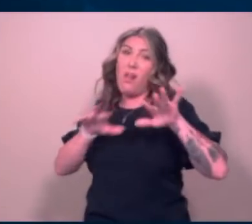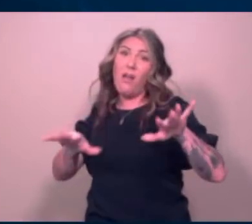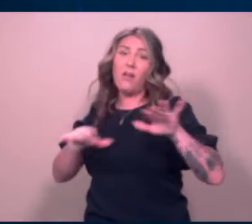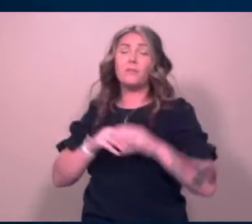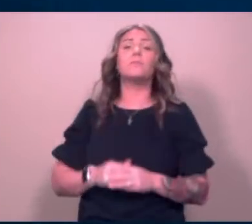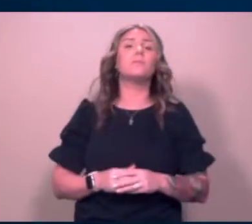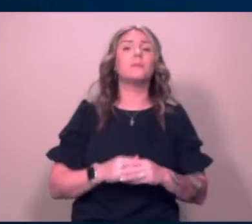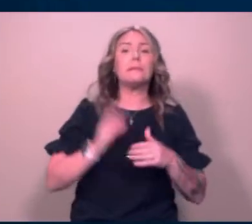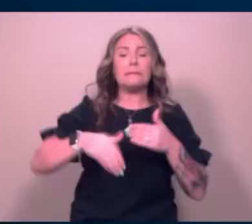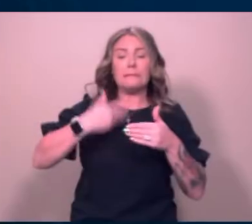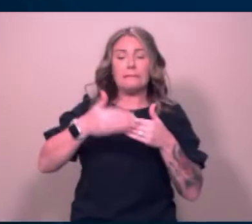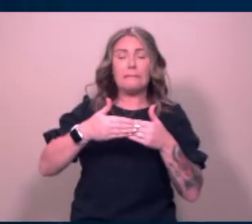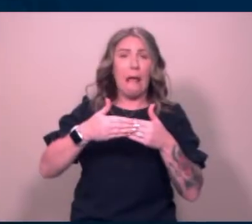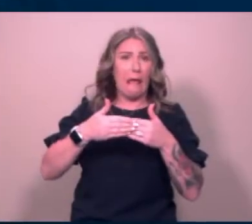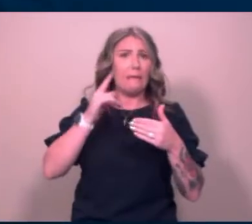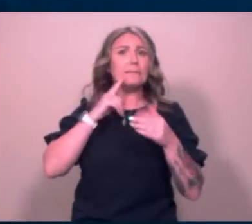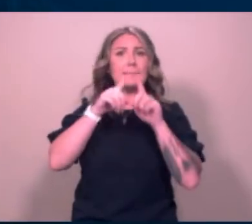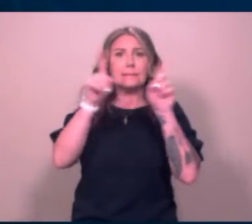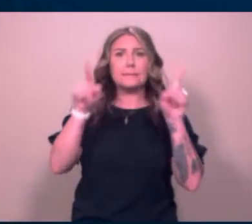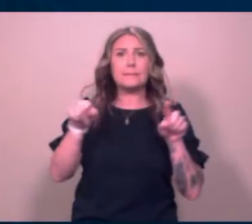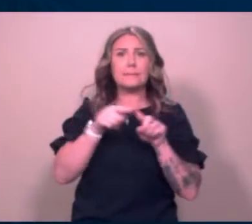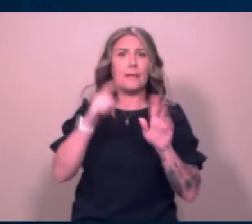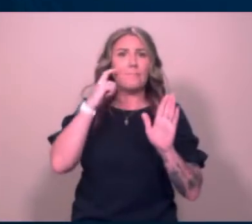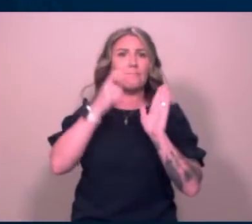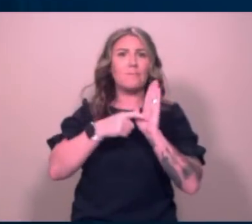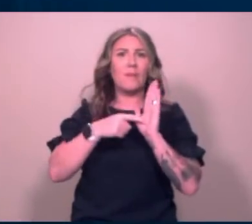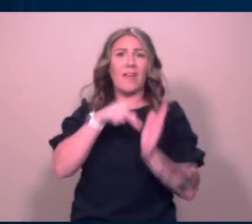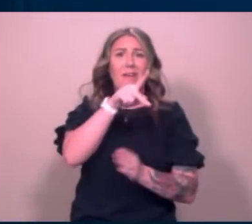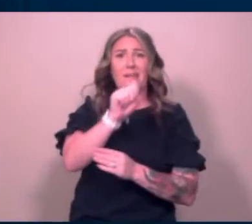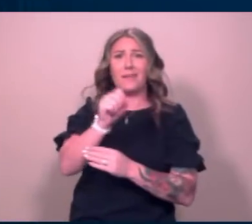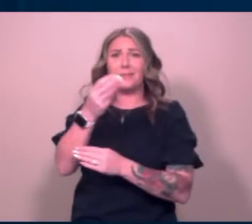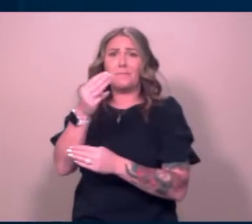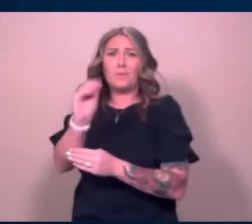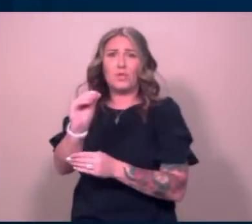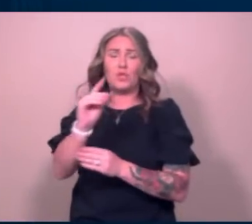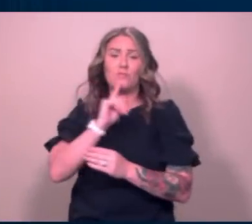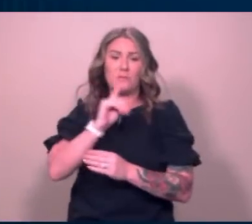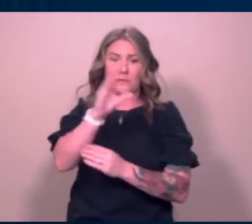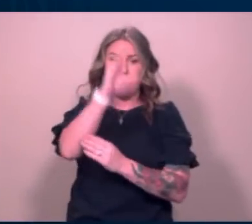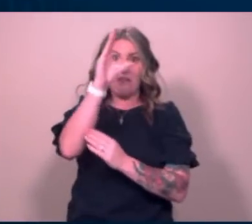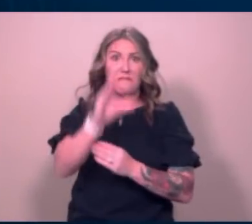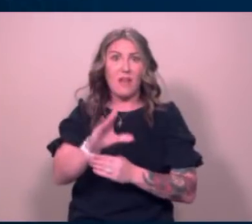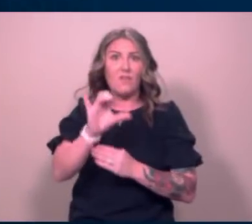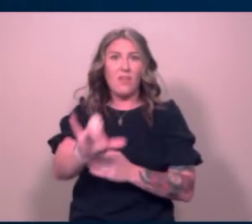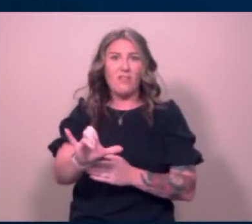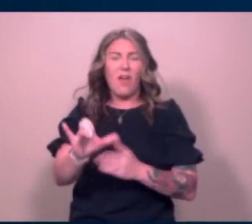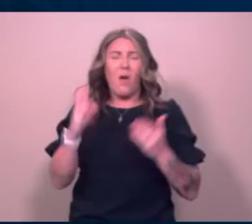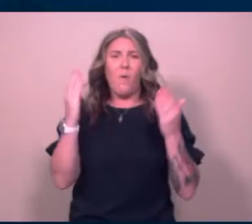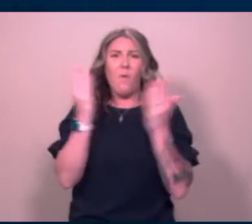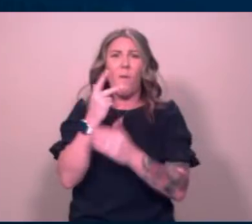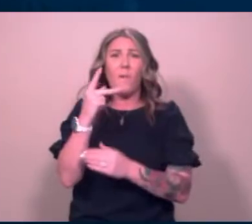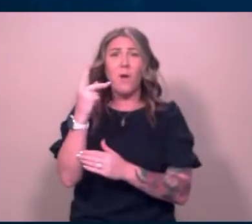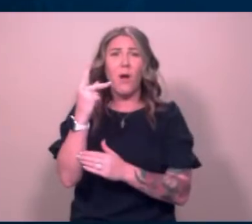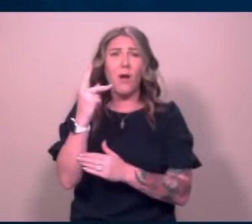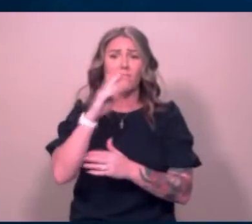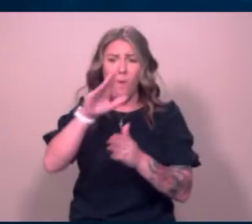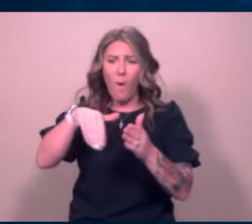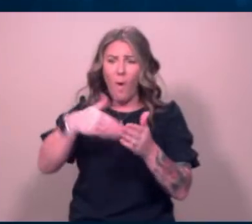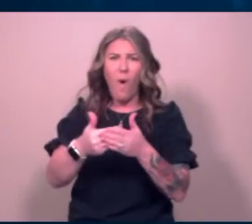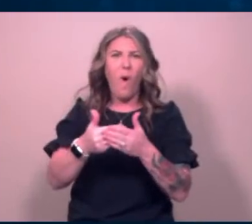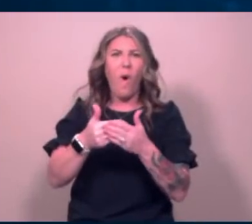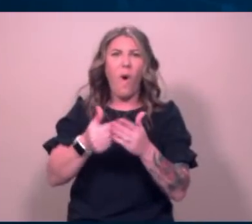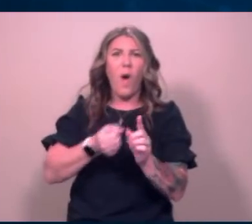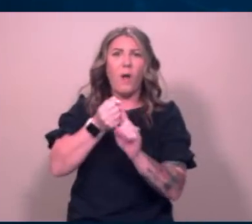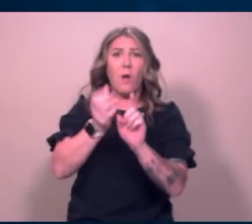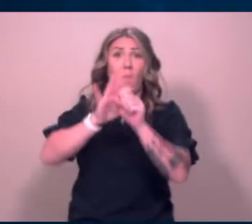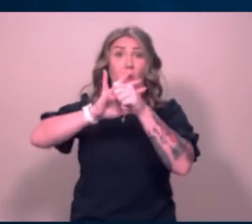part of this slide, which identifies Kansas and Missouri. And look, it has never been this purple for the entire pandemic. And